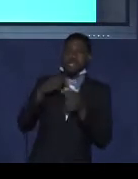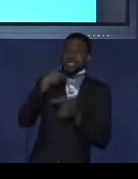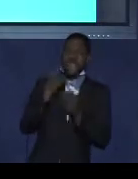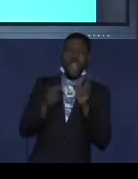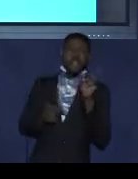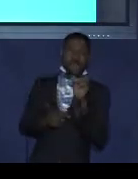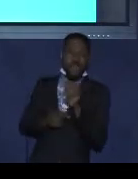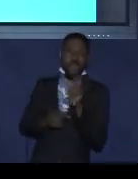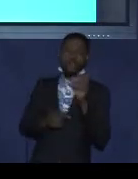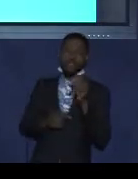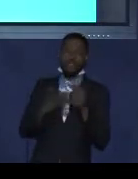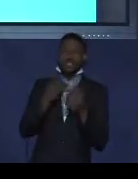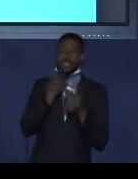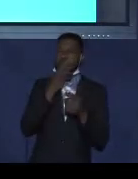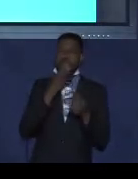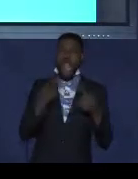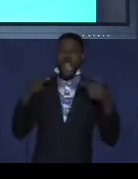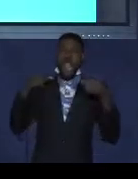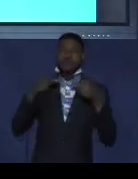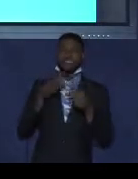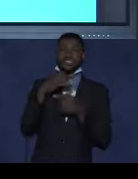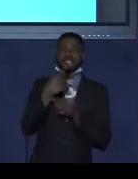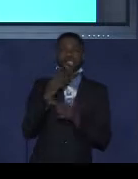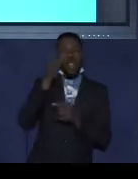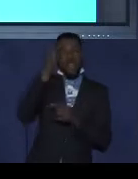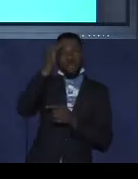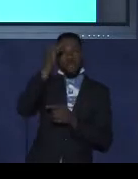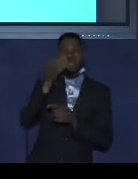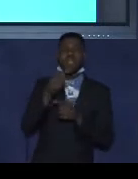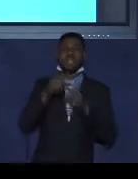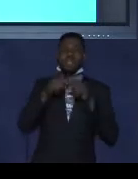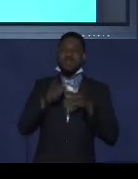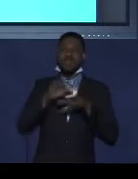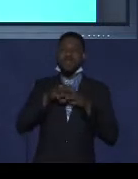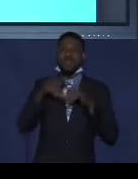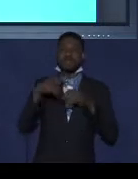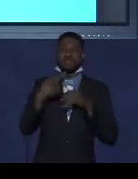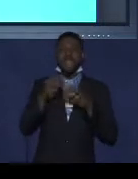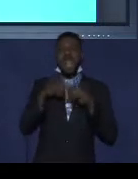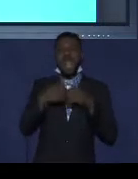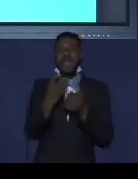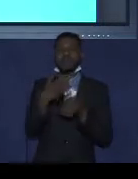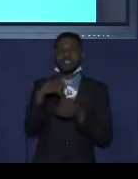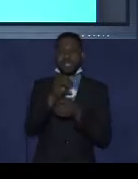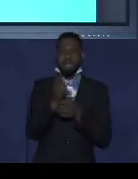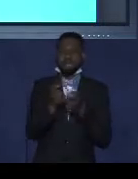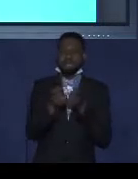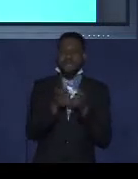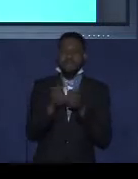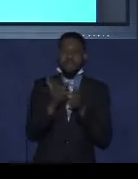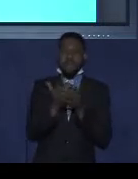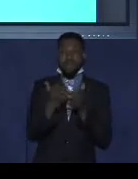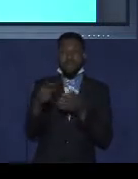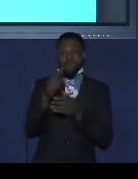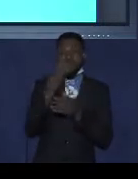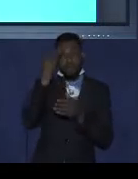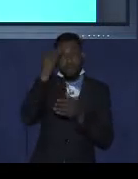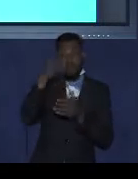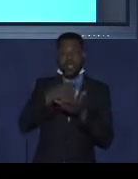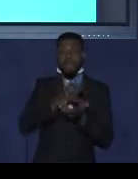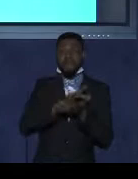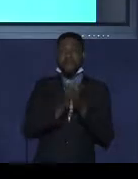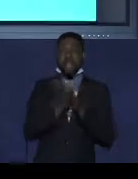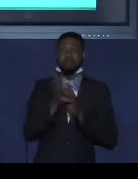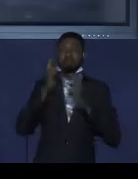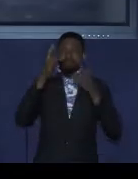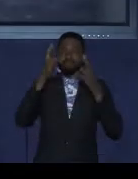they are saying no, they are opposing the opinion. So it now depends on how they manage it, and before you know it,